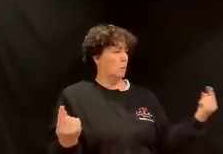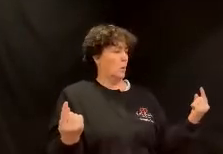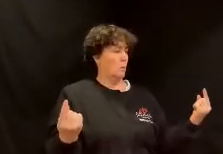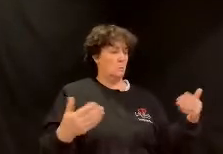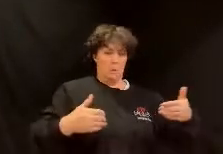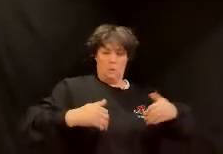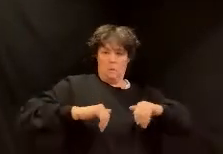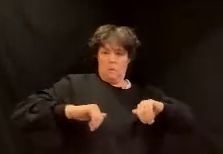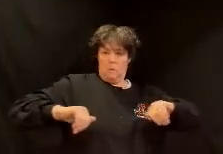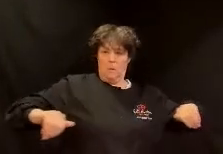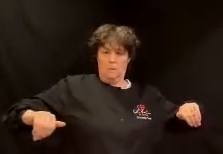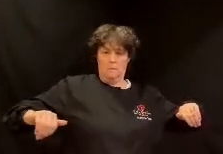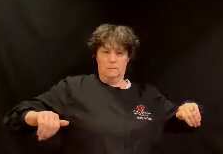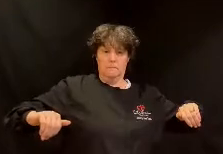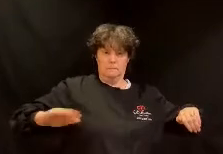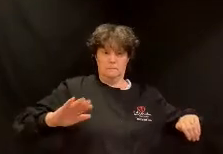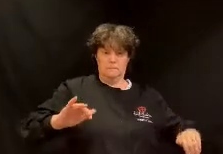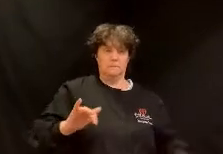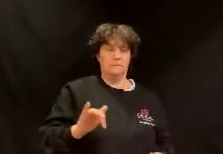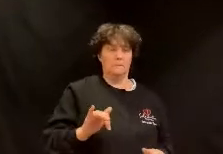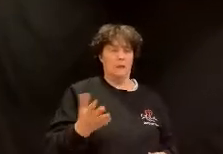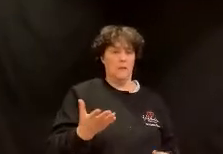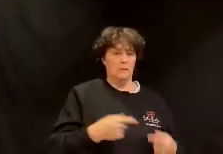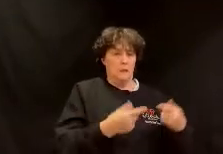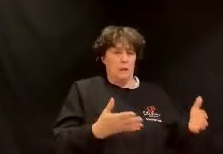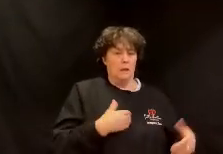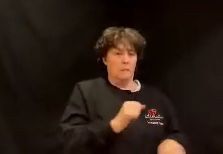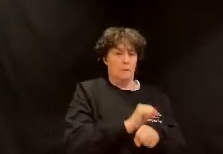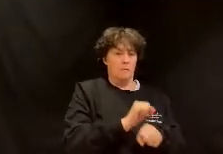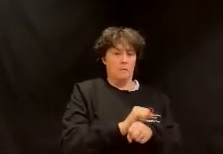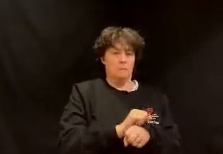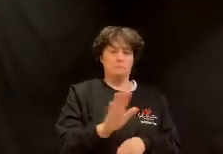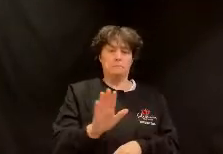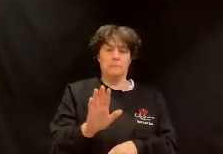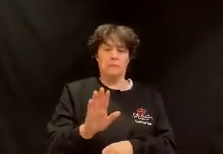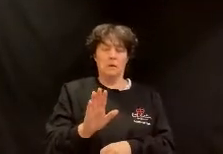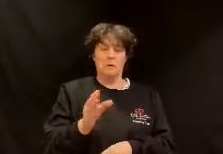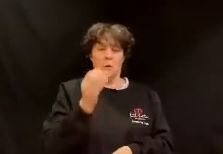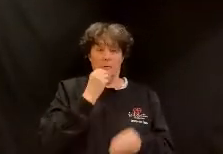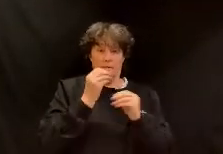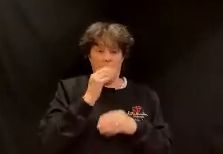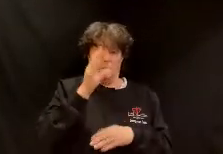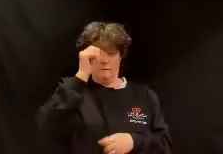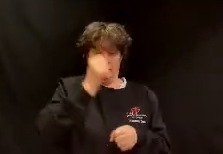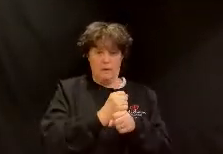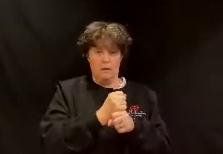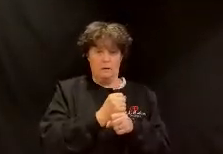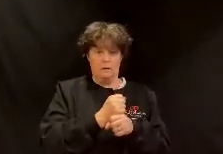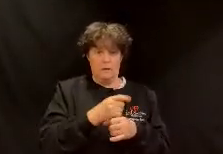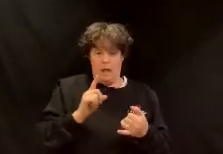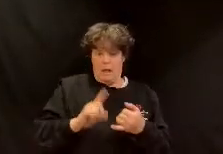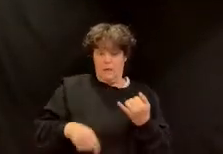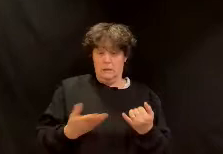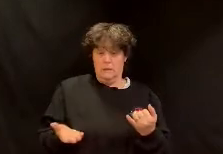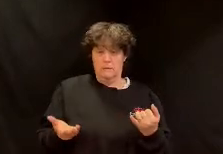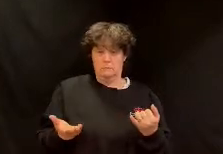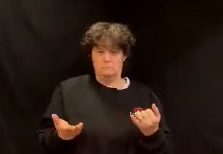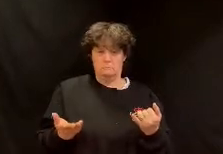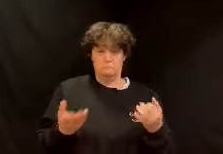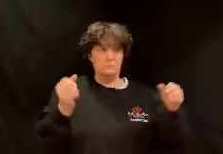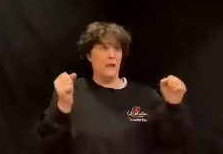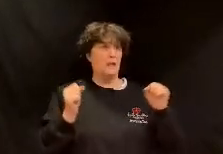You guys with me here? All right, so feed your faith. And the last thing is this. Exercise